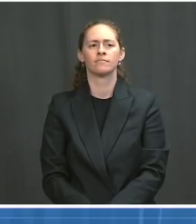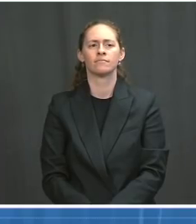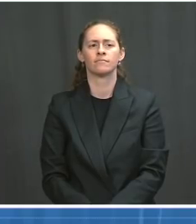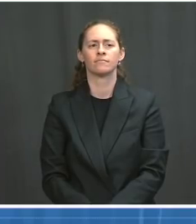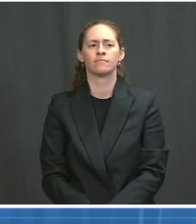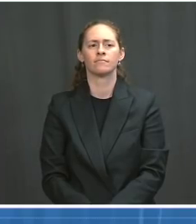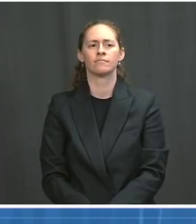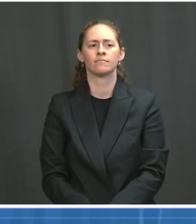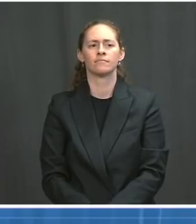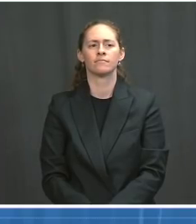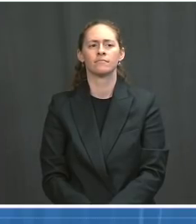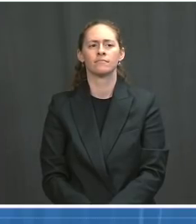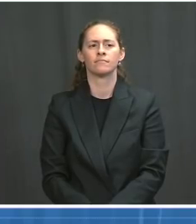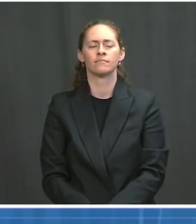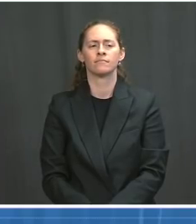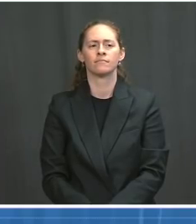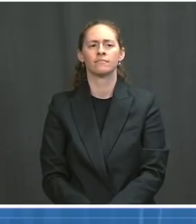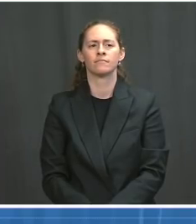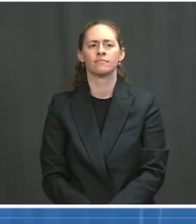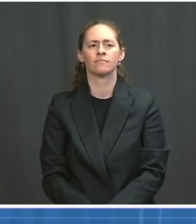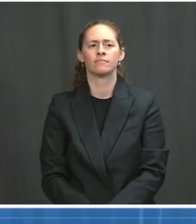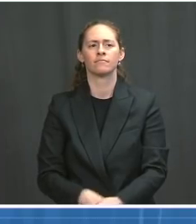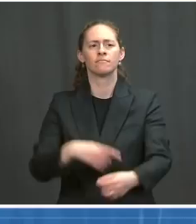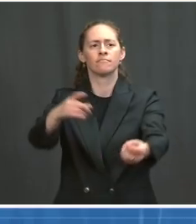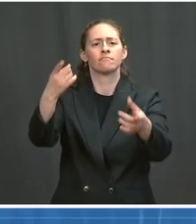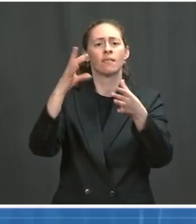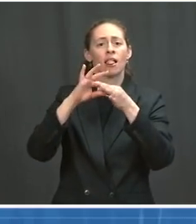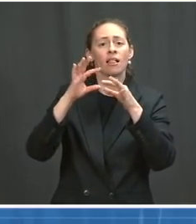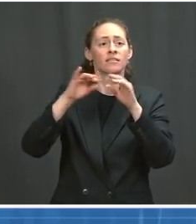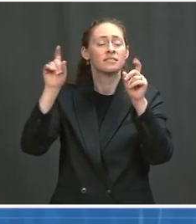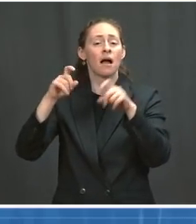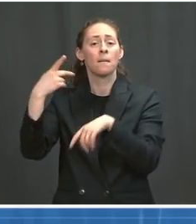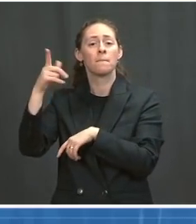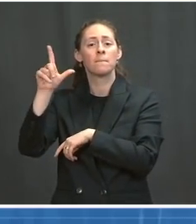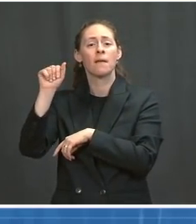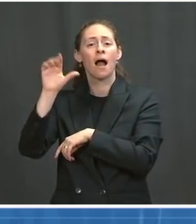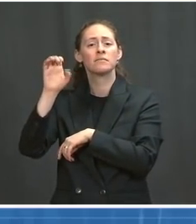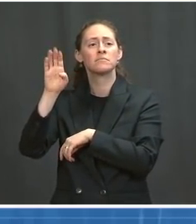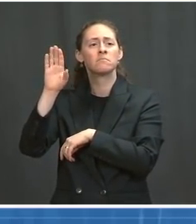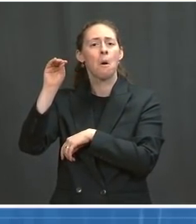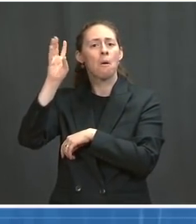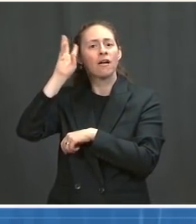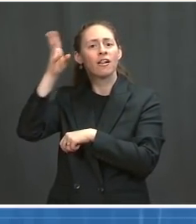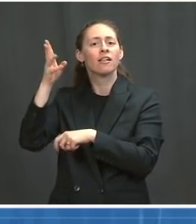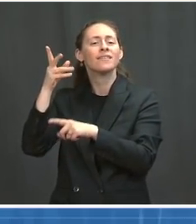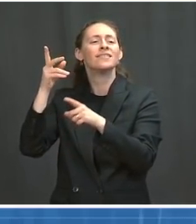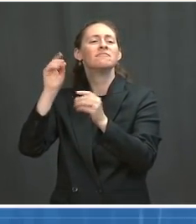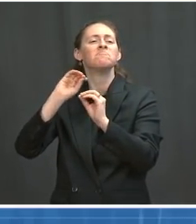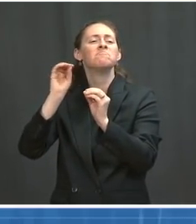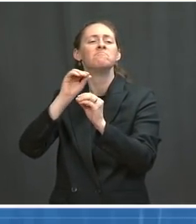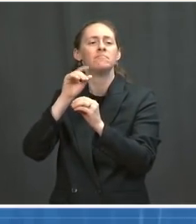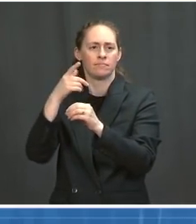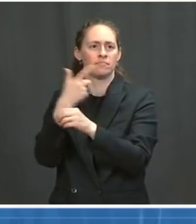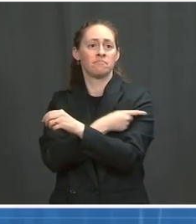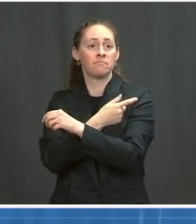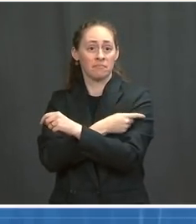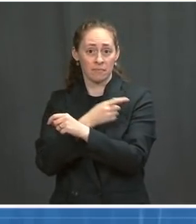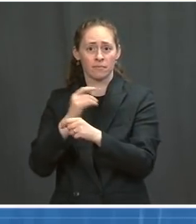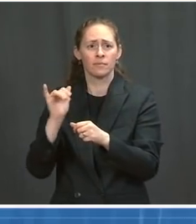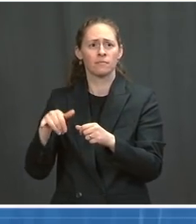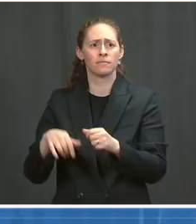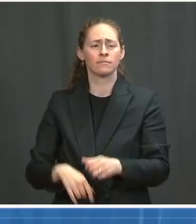a placebo-controlled trial right now. Most of the trials, when they do occur, would likely be